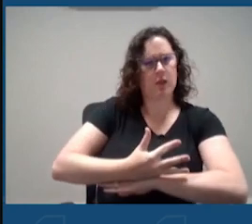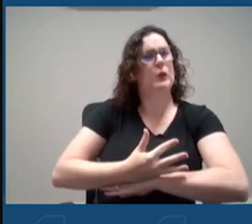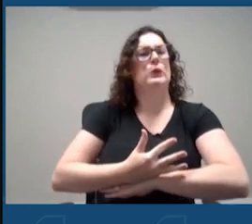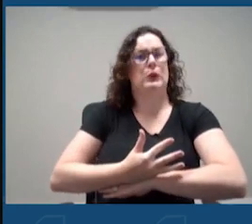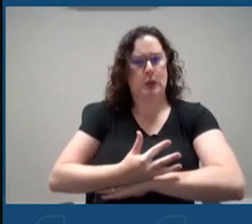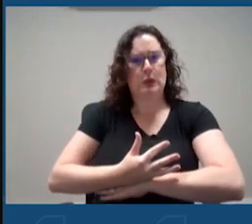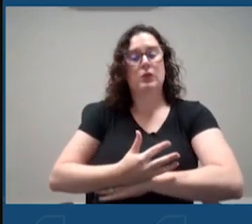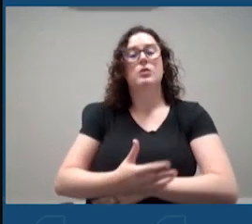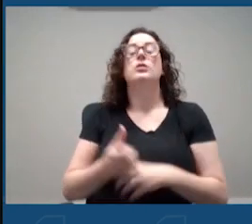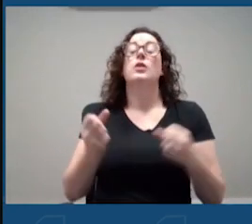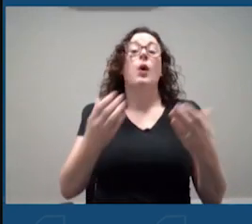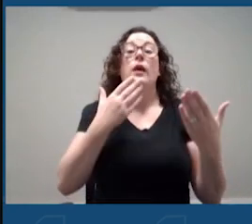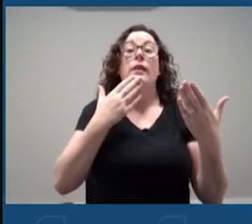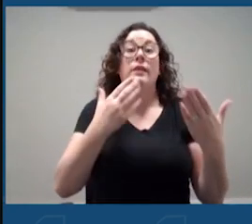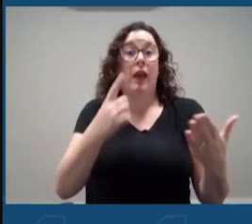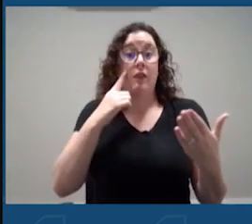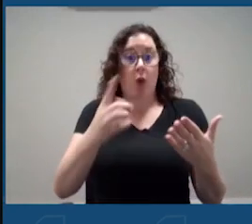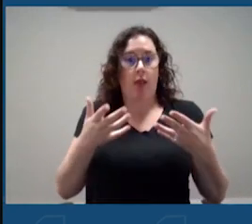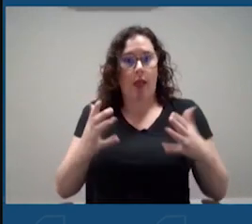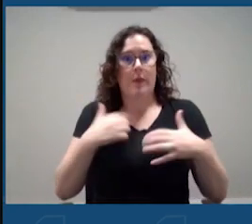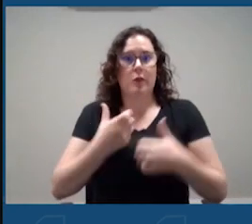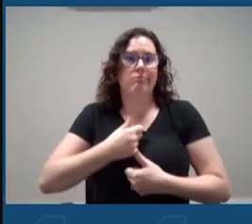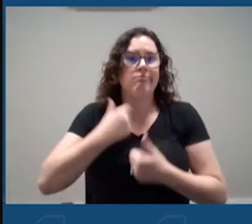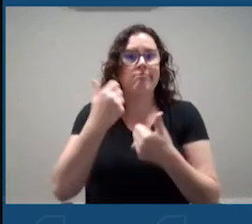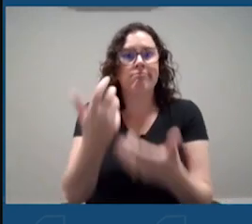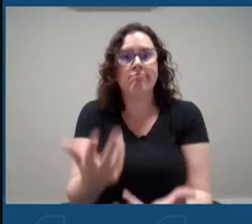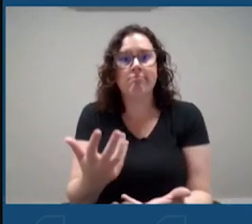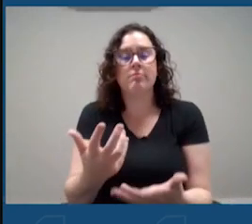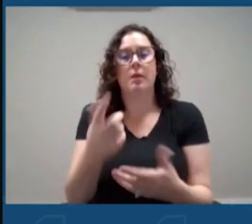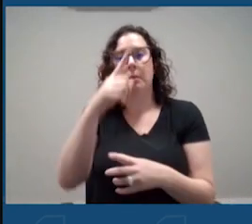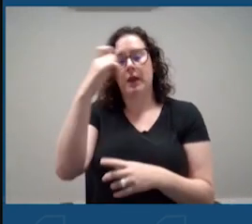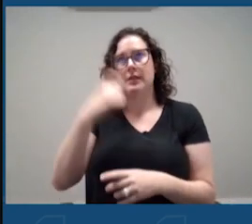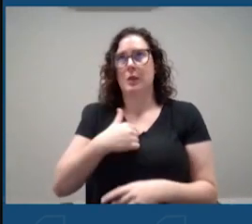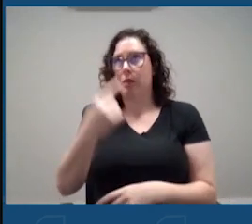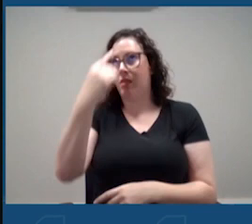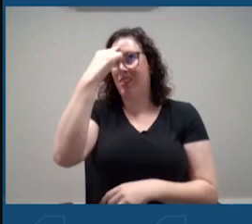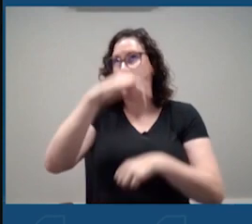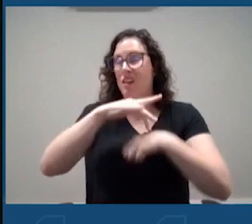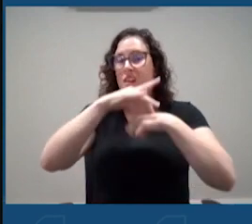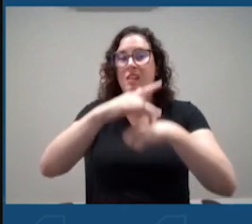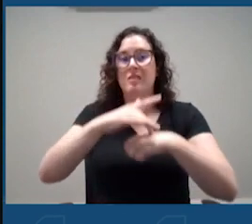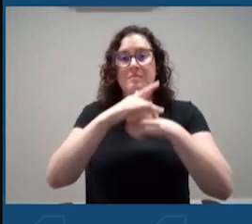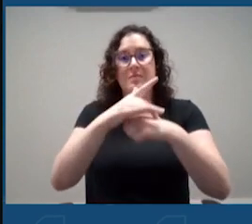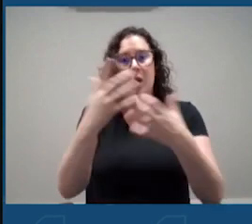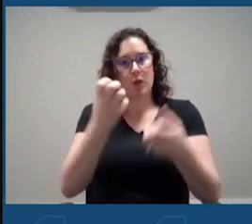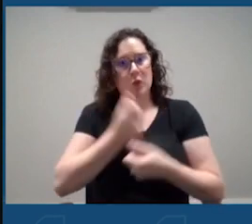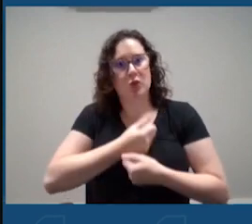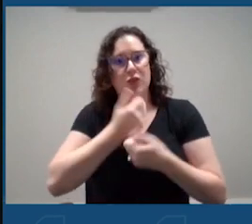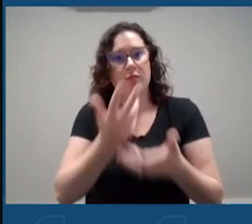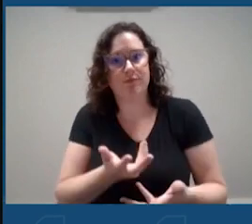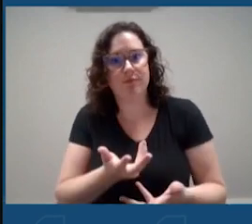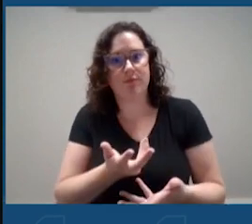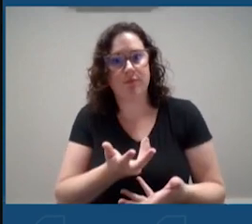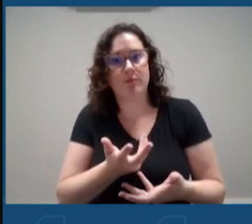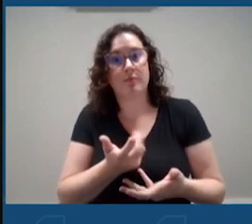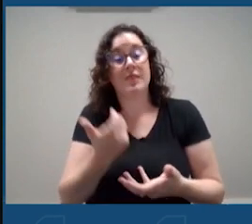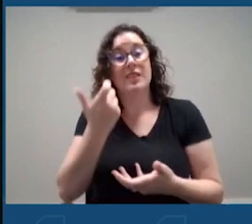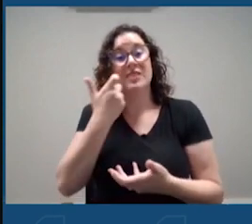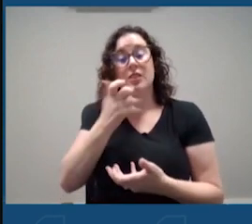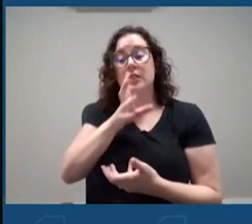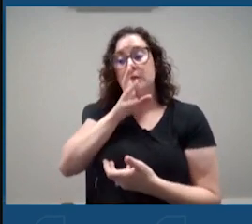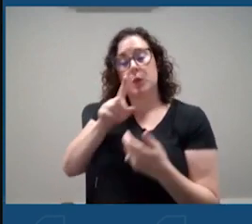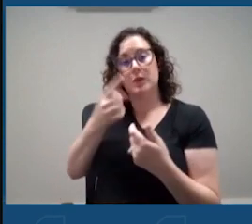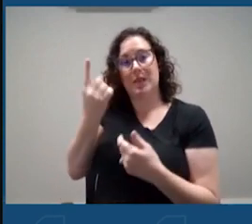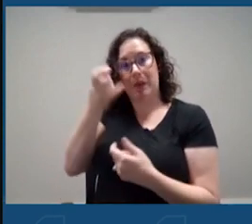thank you. Thank you for letting me share that with you, because this has been on my mind, especially as I just spoke to someone up in Buffalo,